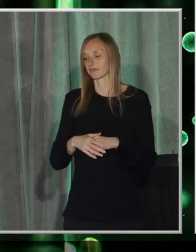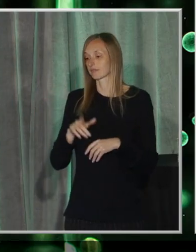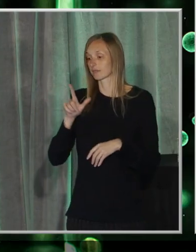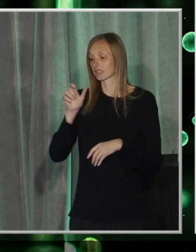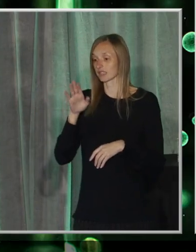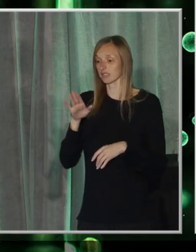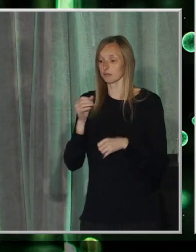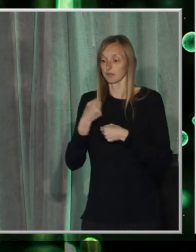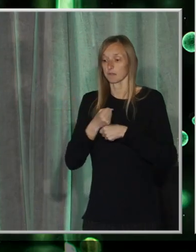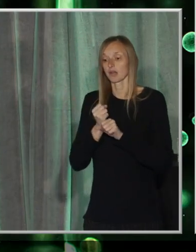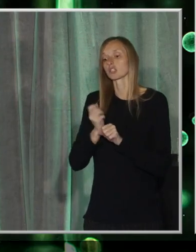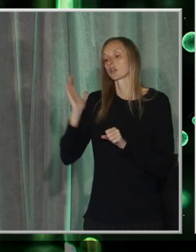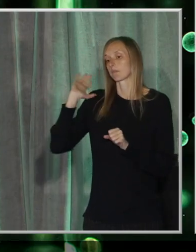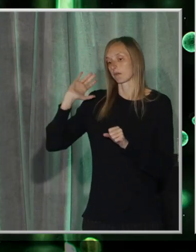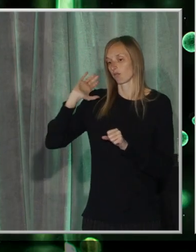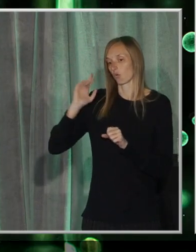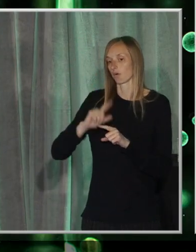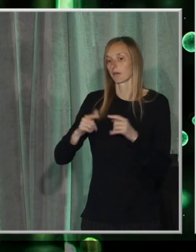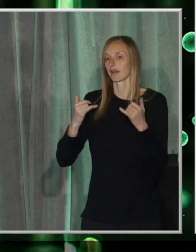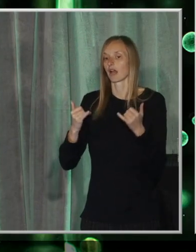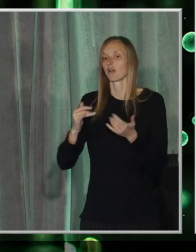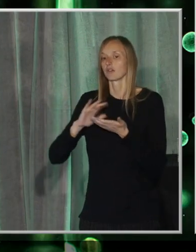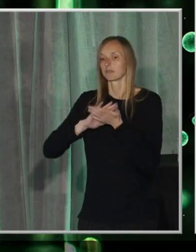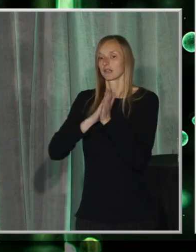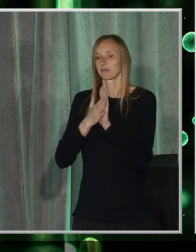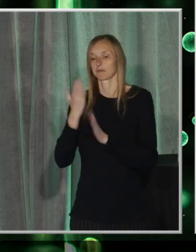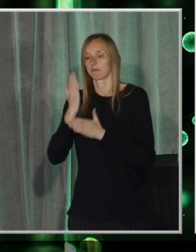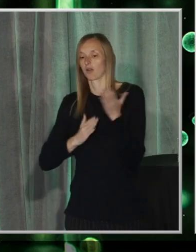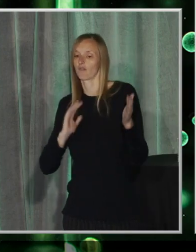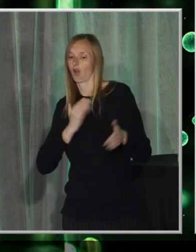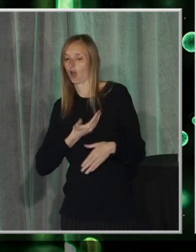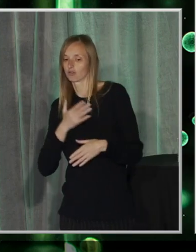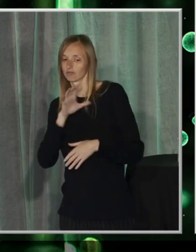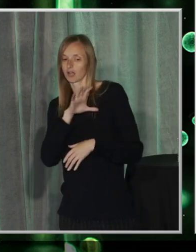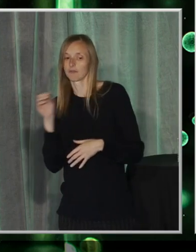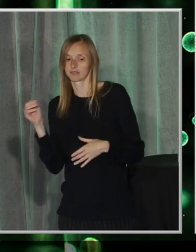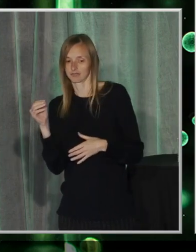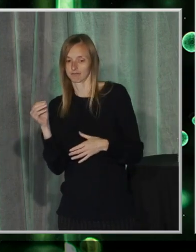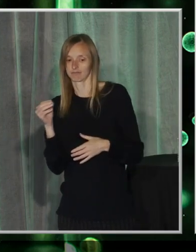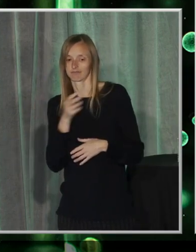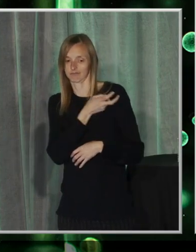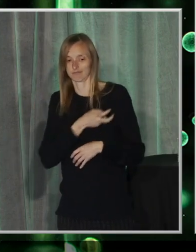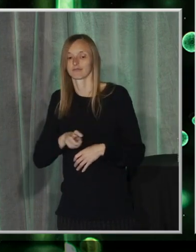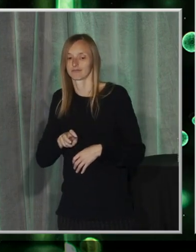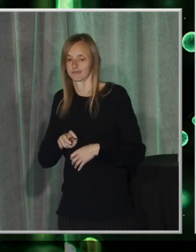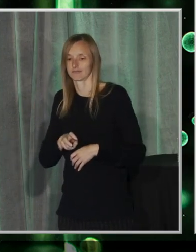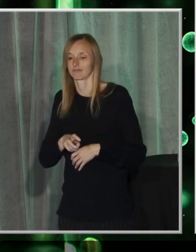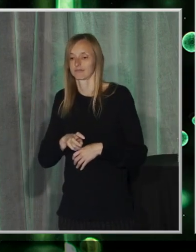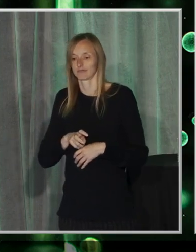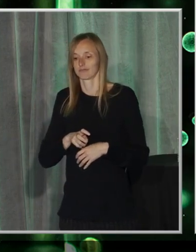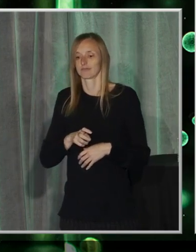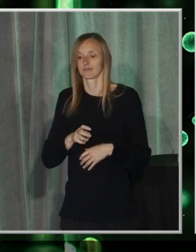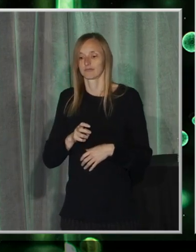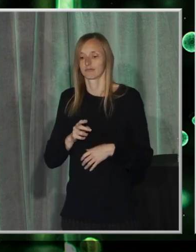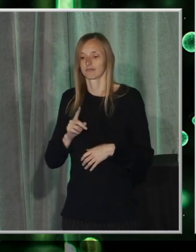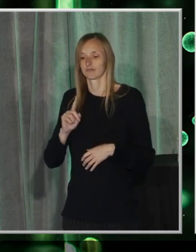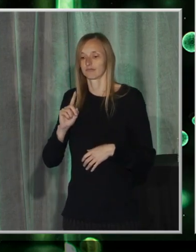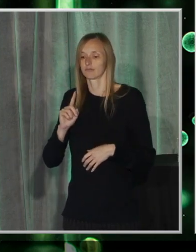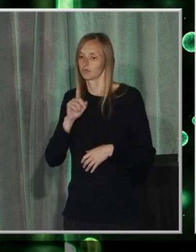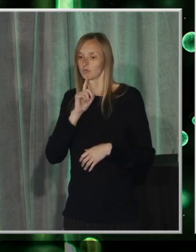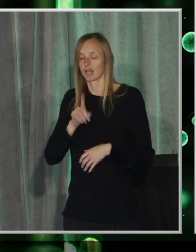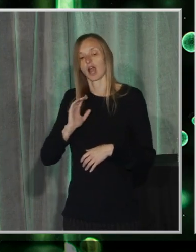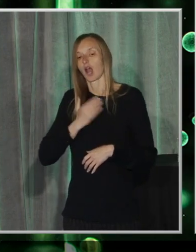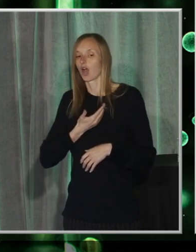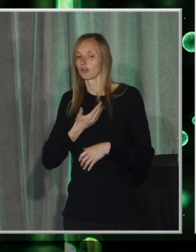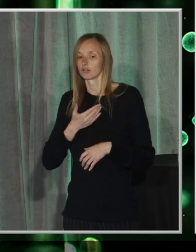production before, but now it's kind of like part of us. Yeah. So it's like purely our own business